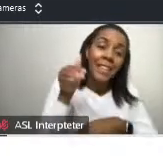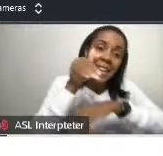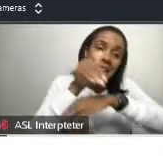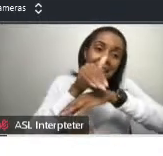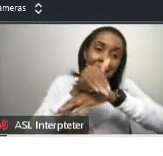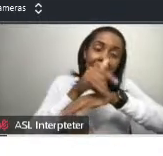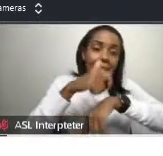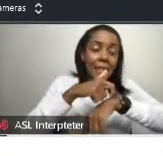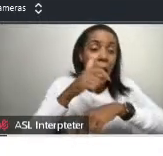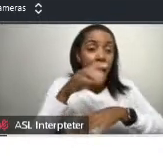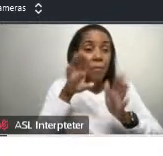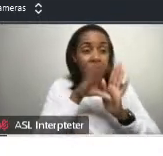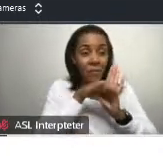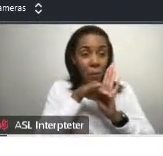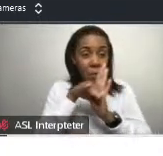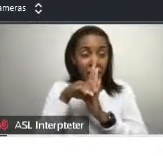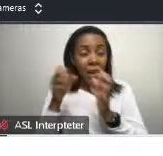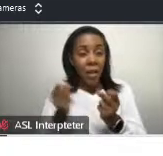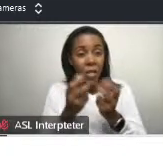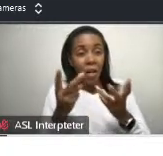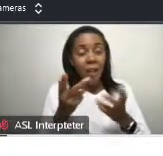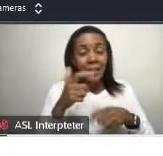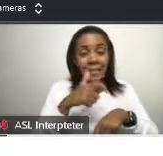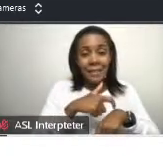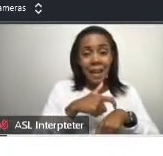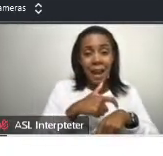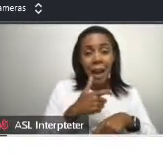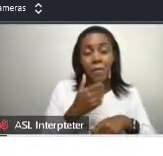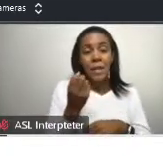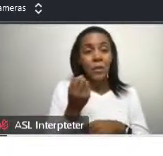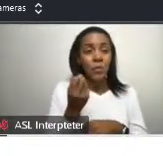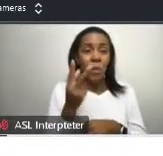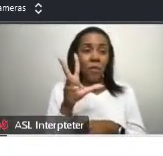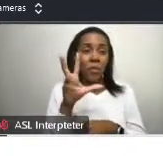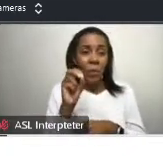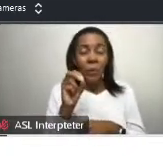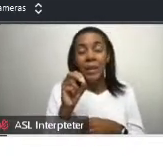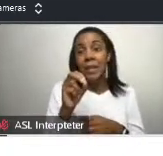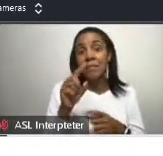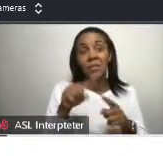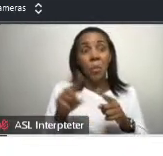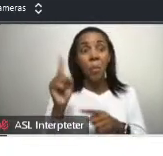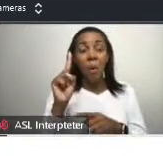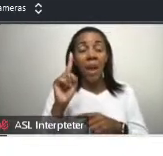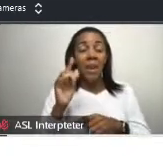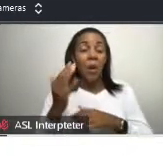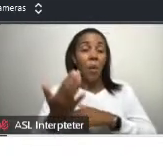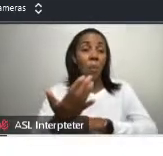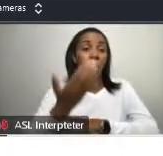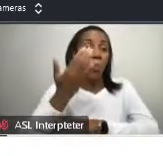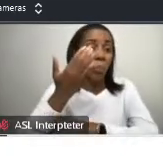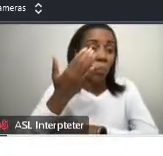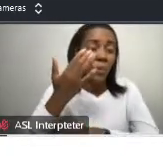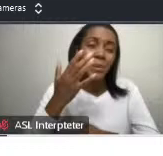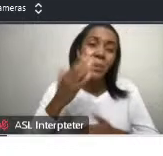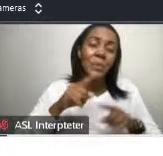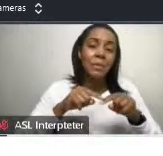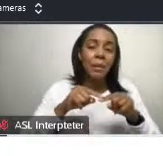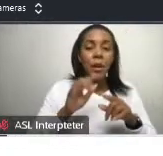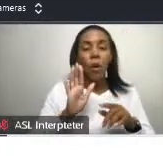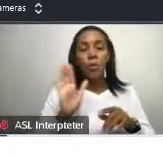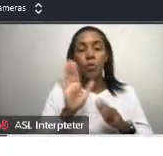filming. A lot of times call sheets can be for 12:30, 1 o'clock in the morning, and depending on what you're shooting, I